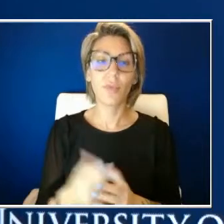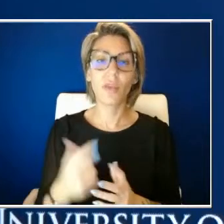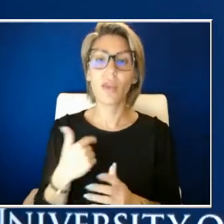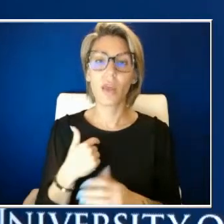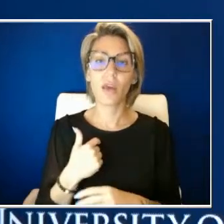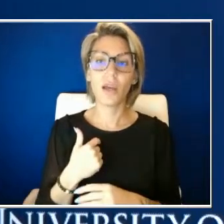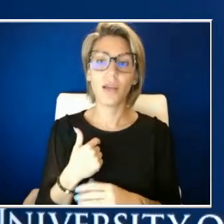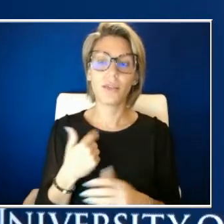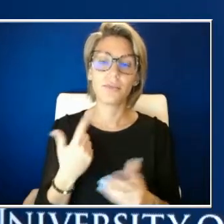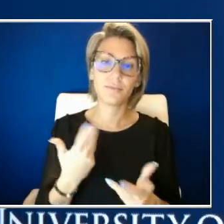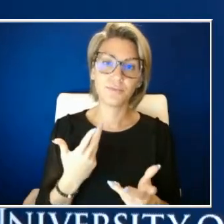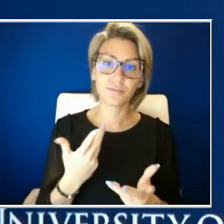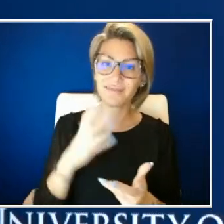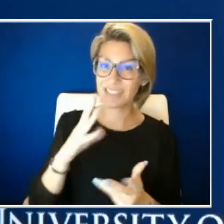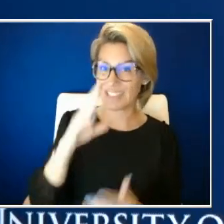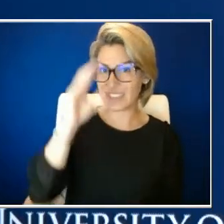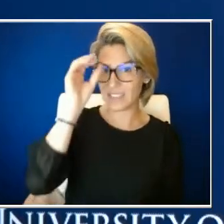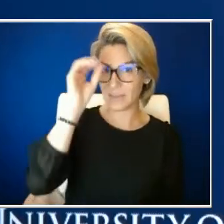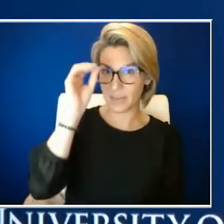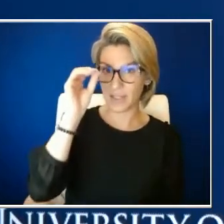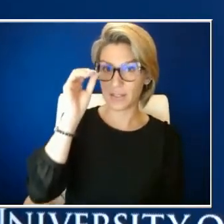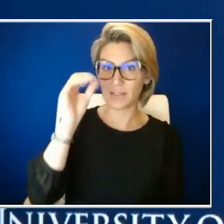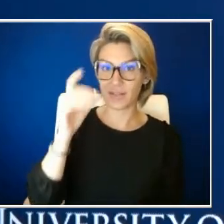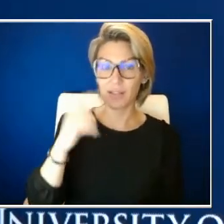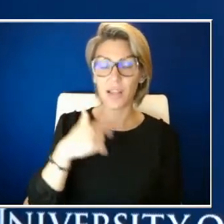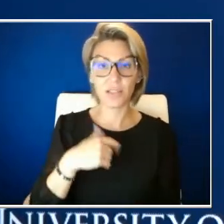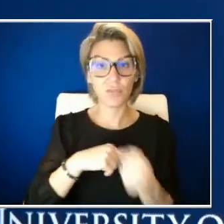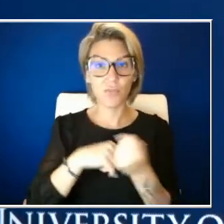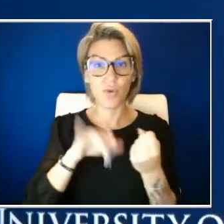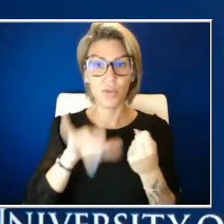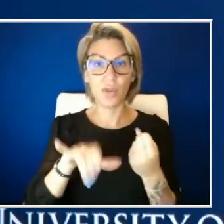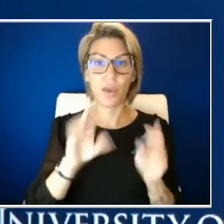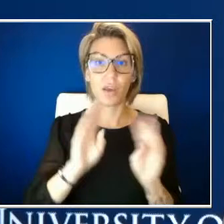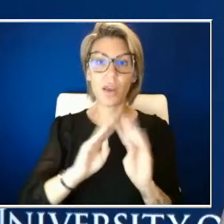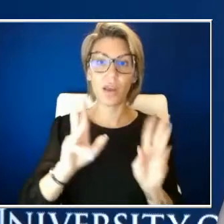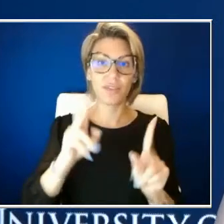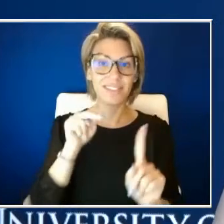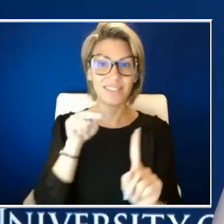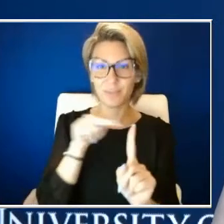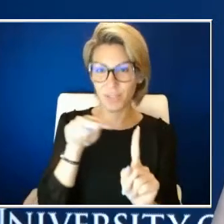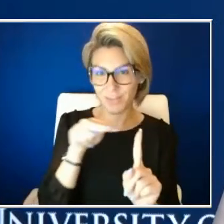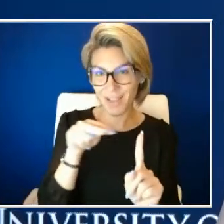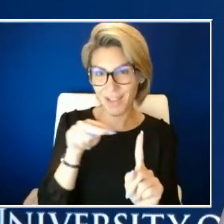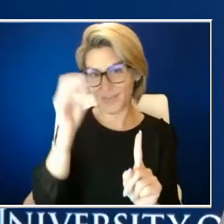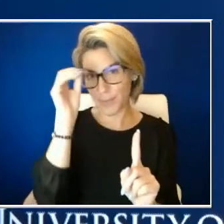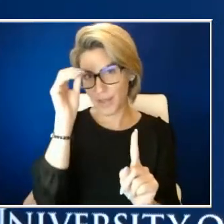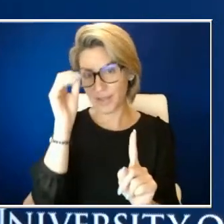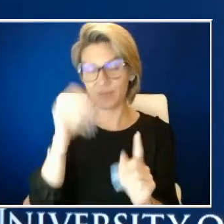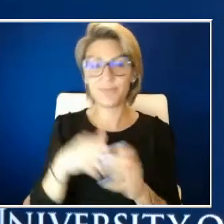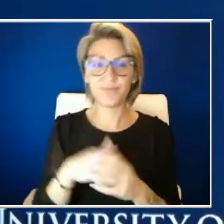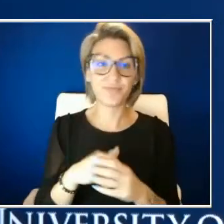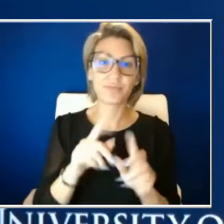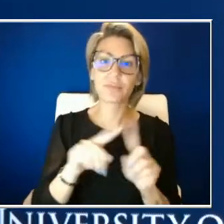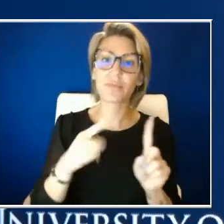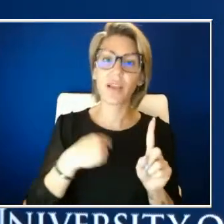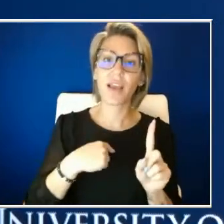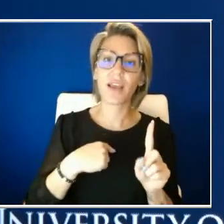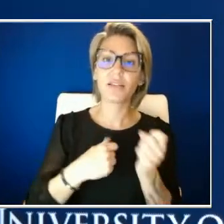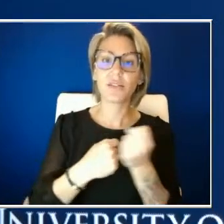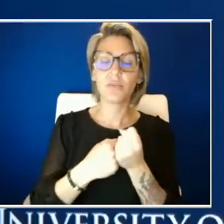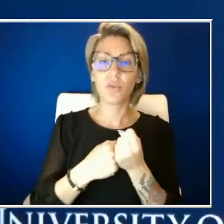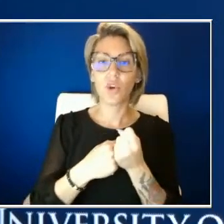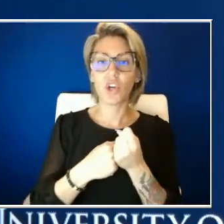under his opinion as well. I certainly support that. Obviously, it's perspective bias, but I support science.